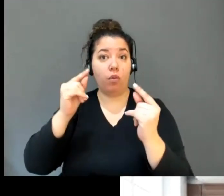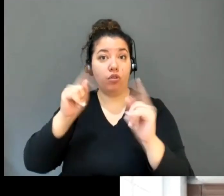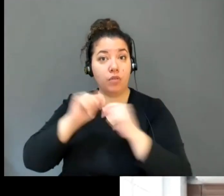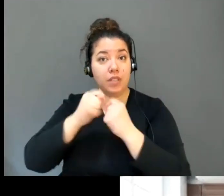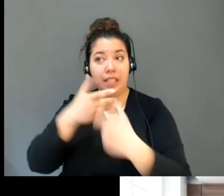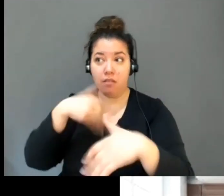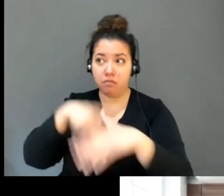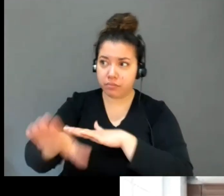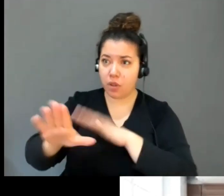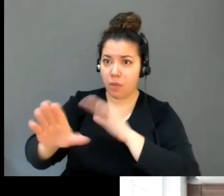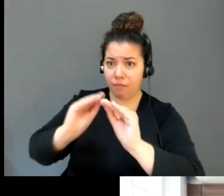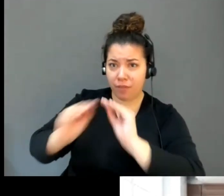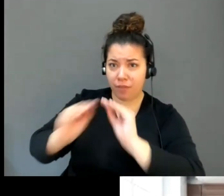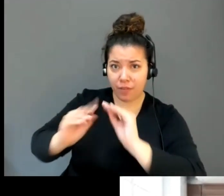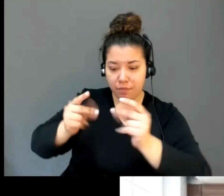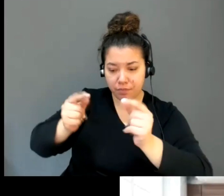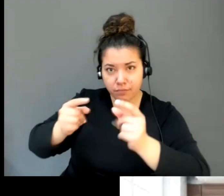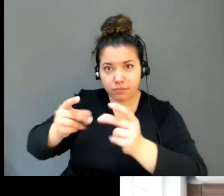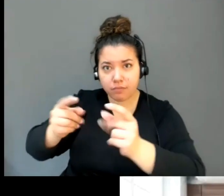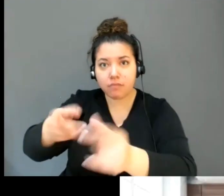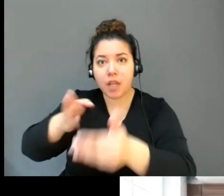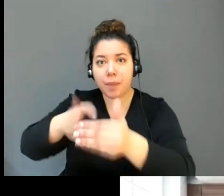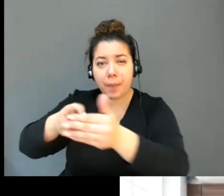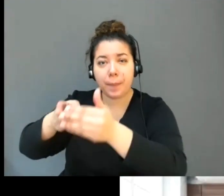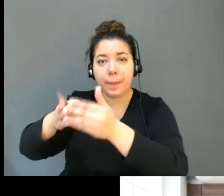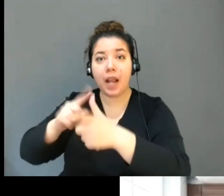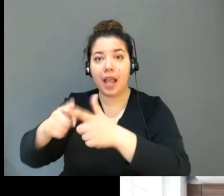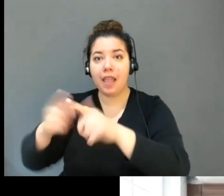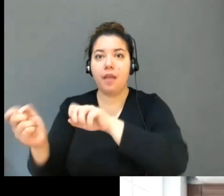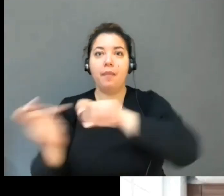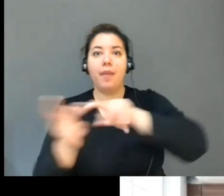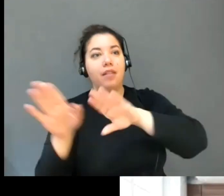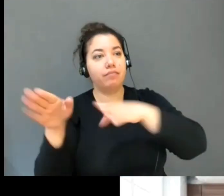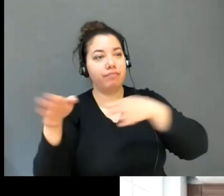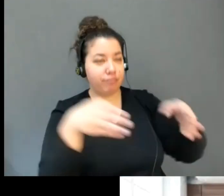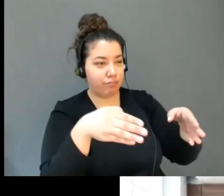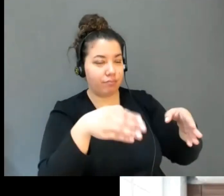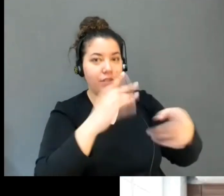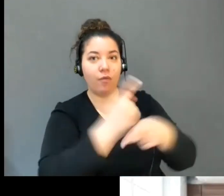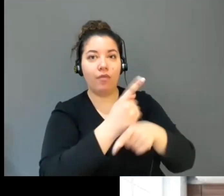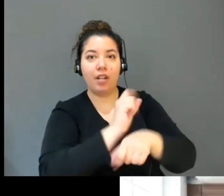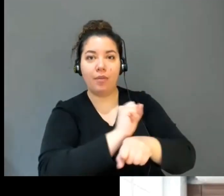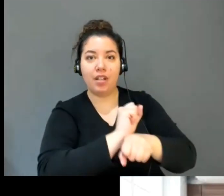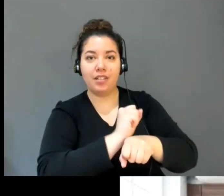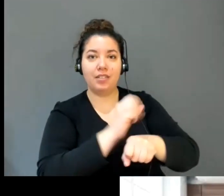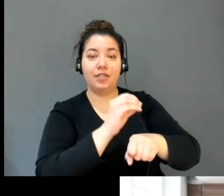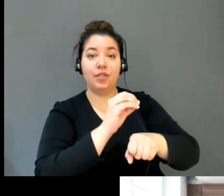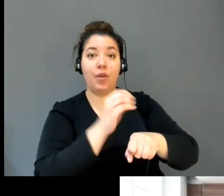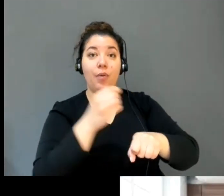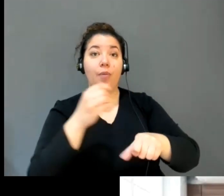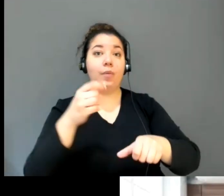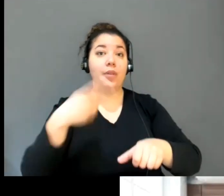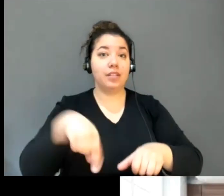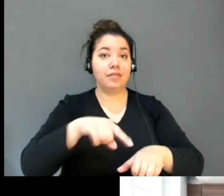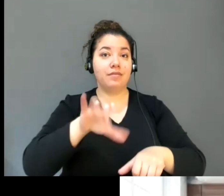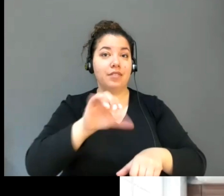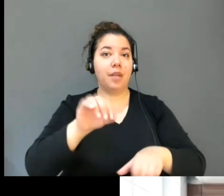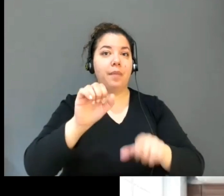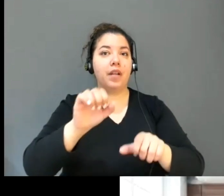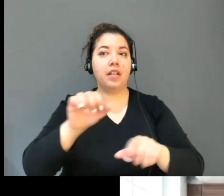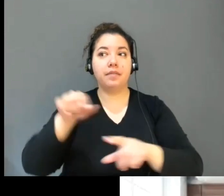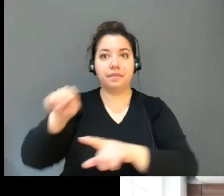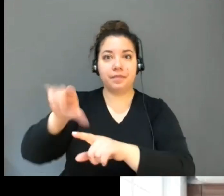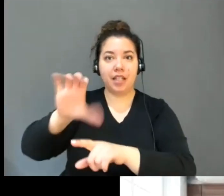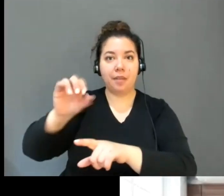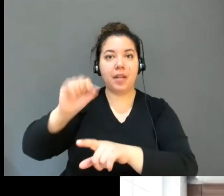can, as timely as they can, and then let them get back to what they do so that they know that next time they can count on him to do it just like he